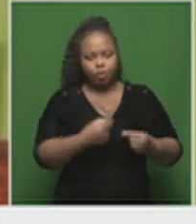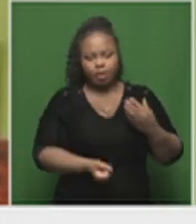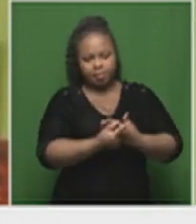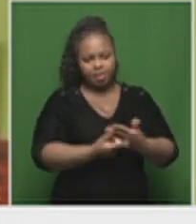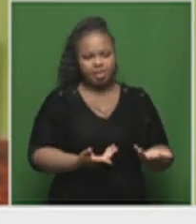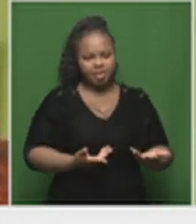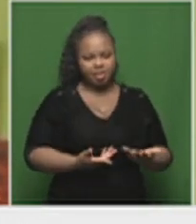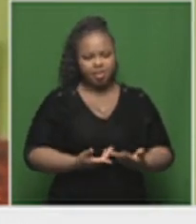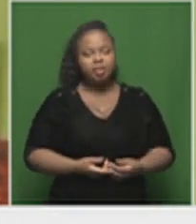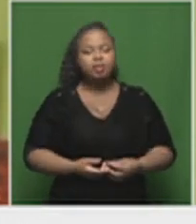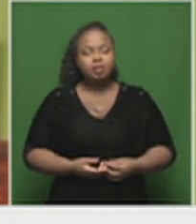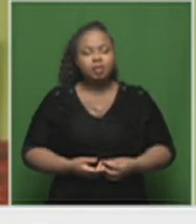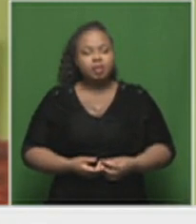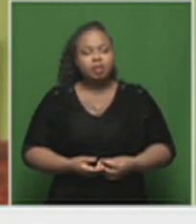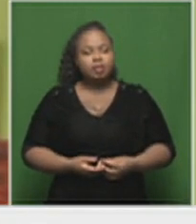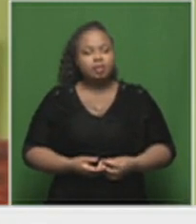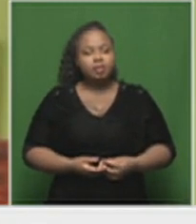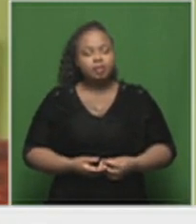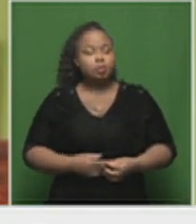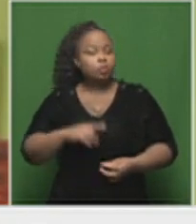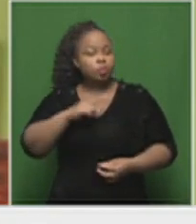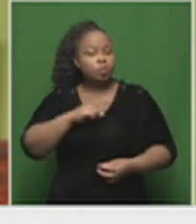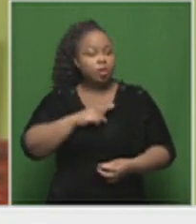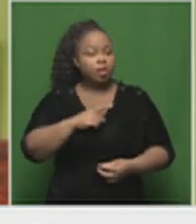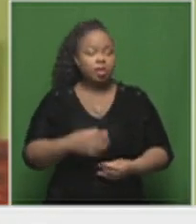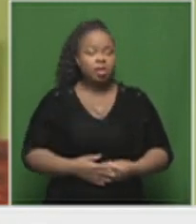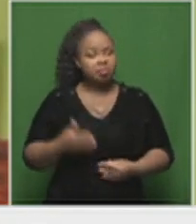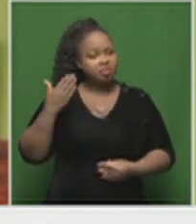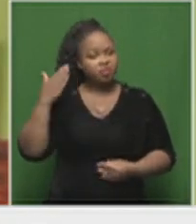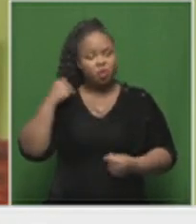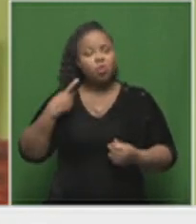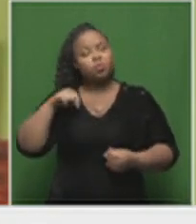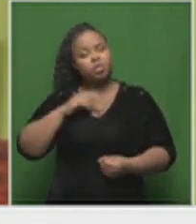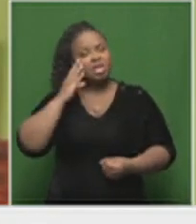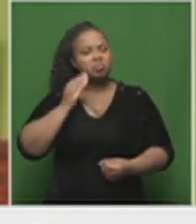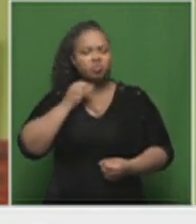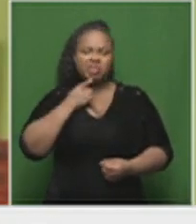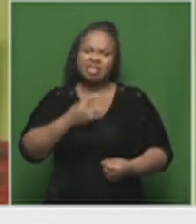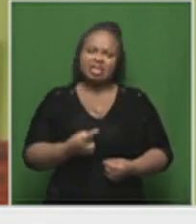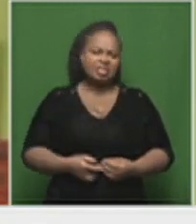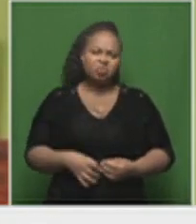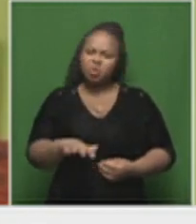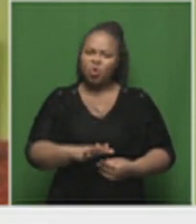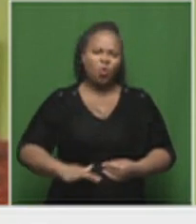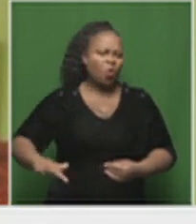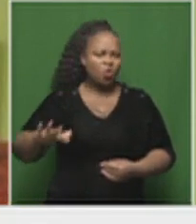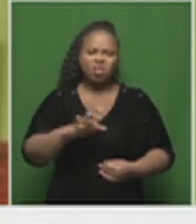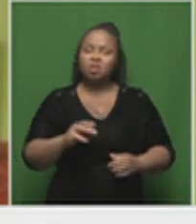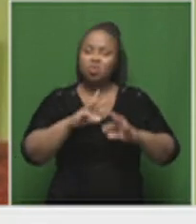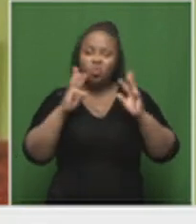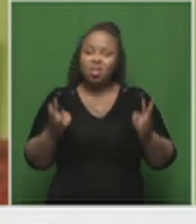happen. And what we have gone through is what one could classify as a collective failure by world